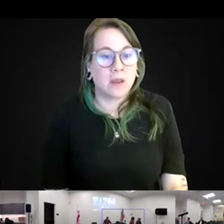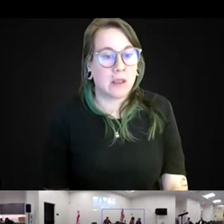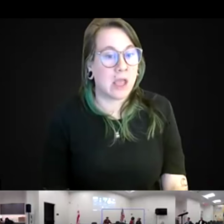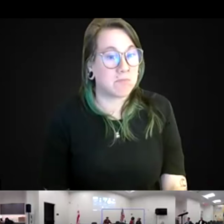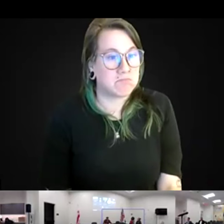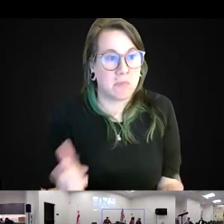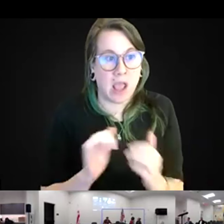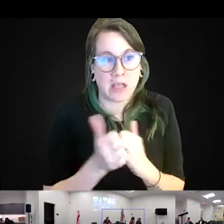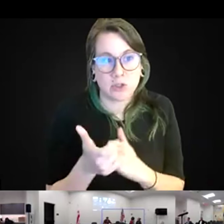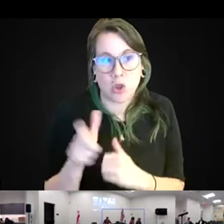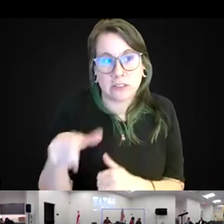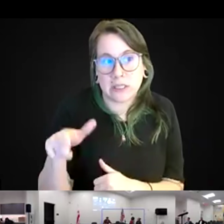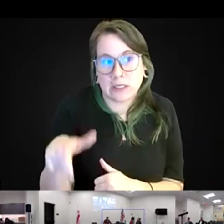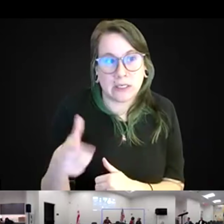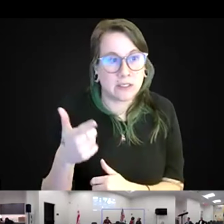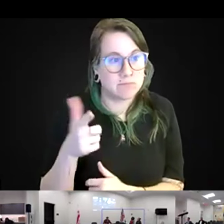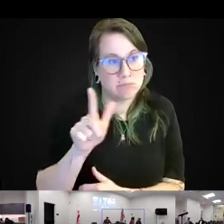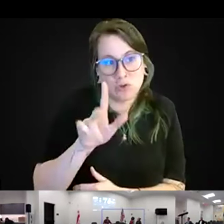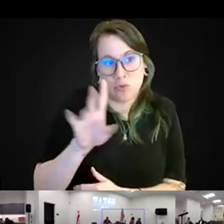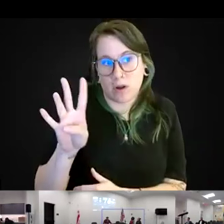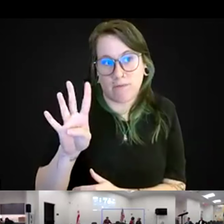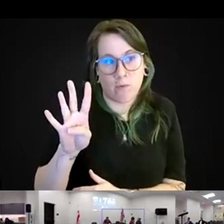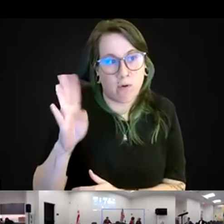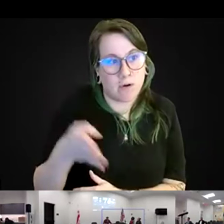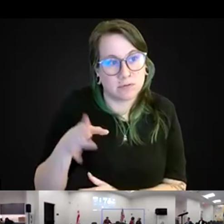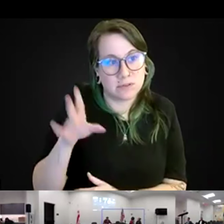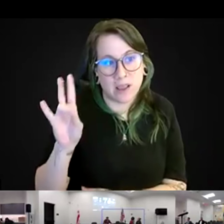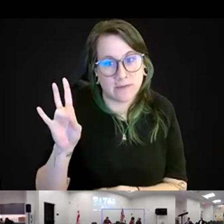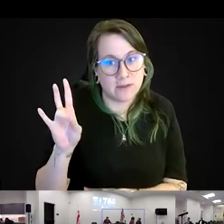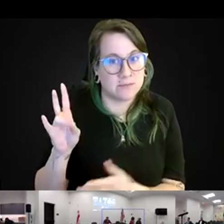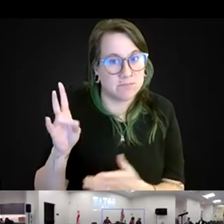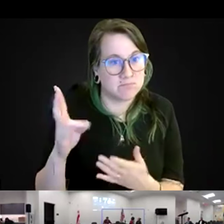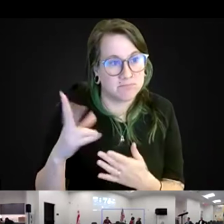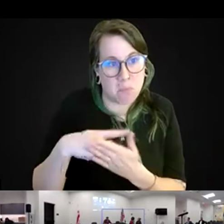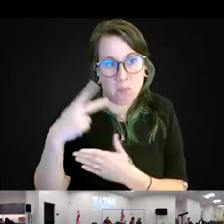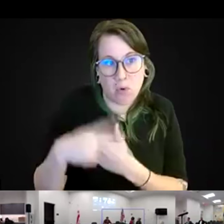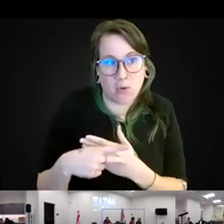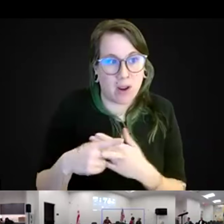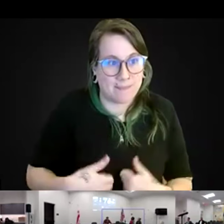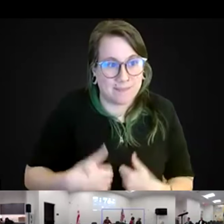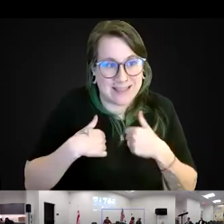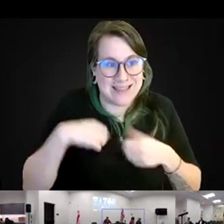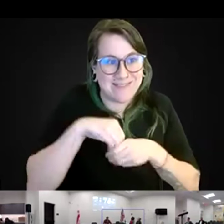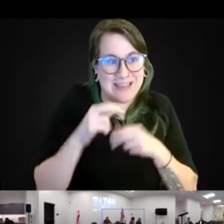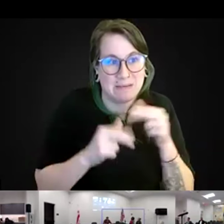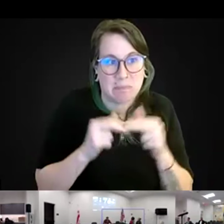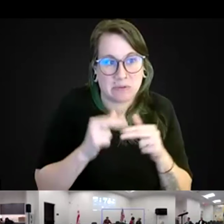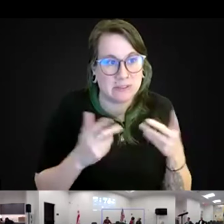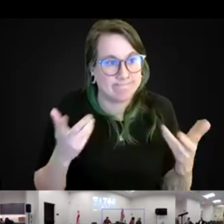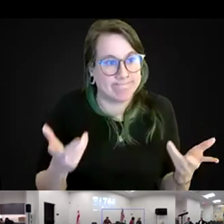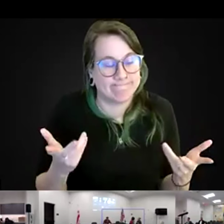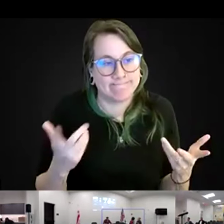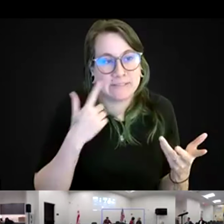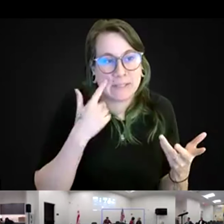As long as needed. It's a 24-hour program. It's a living building, if you would.